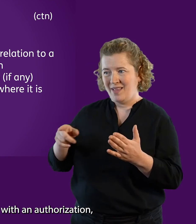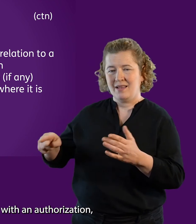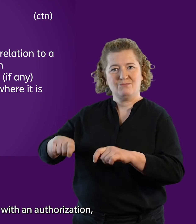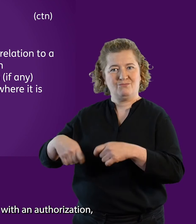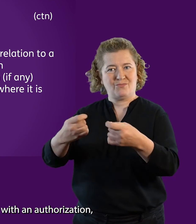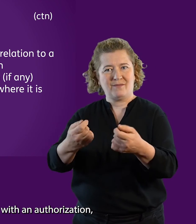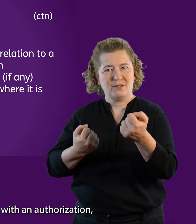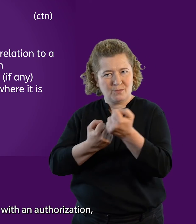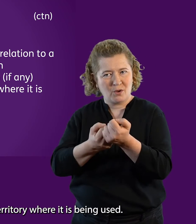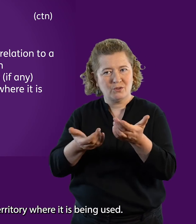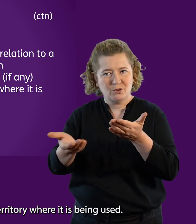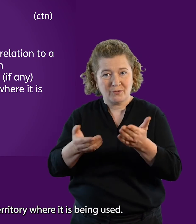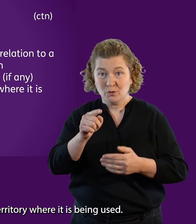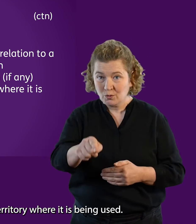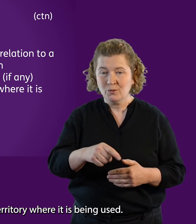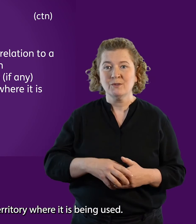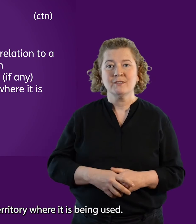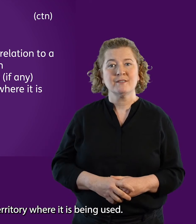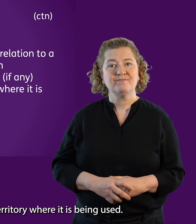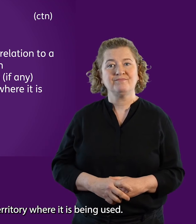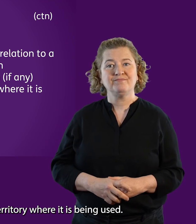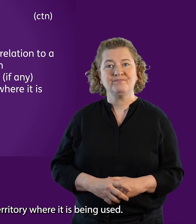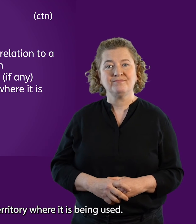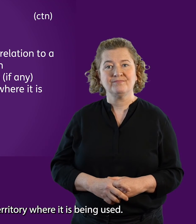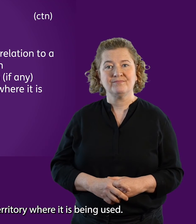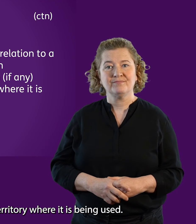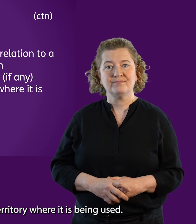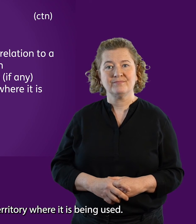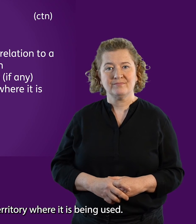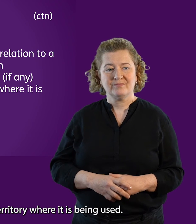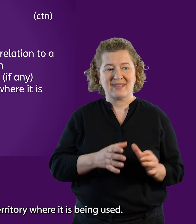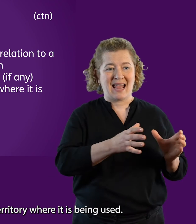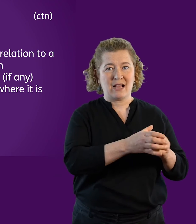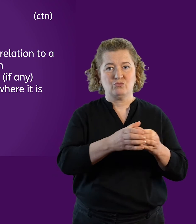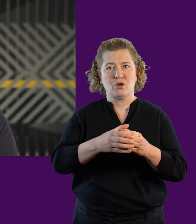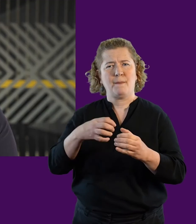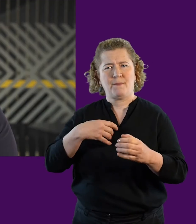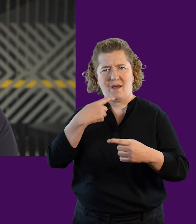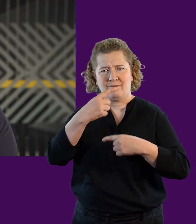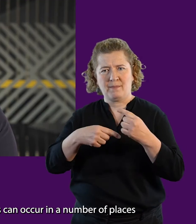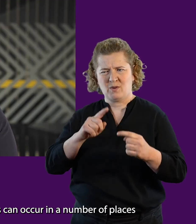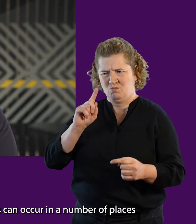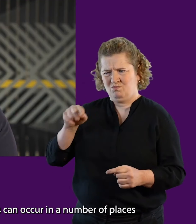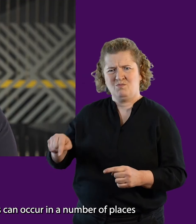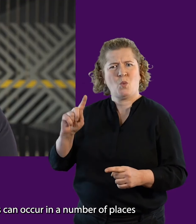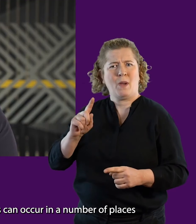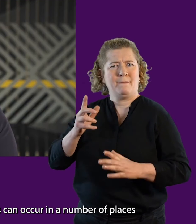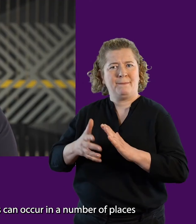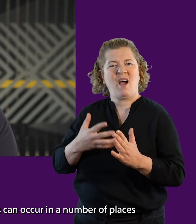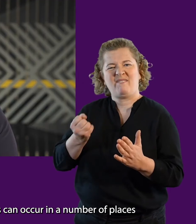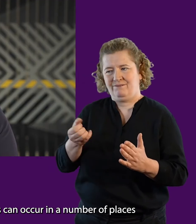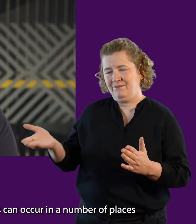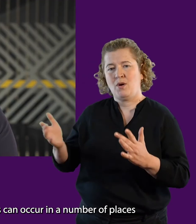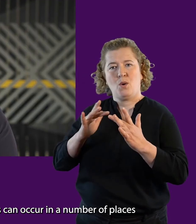accordance with an authorisation, if any, required by the state or territory where it is being used. We know